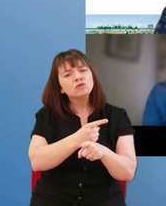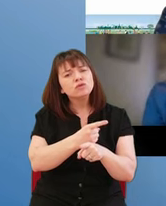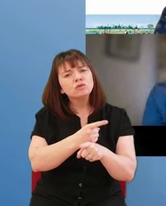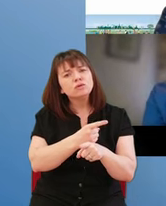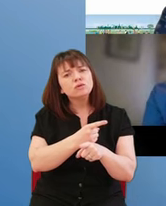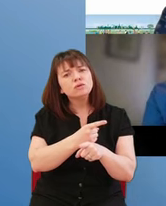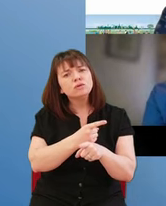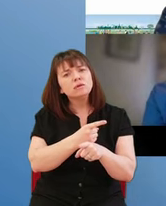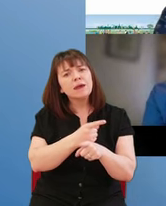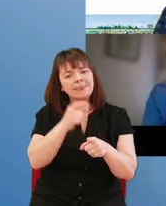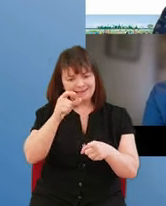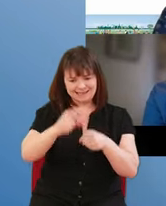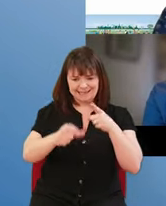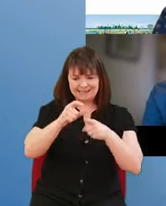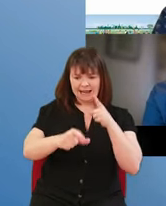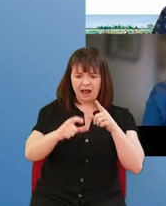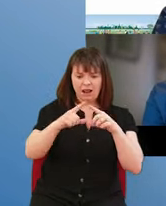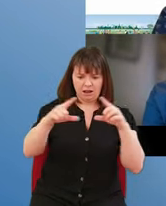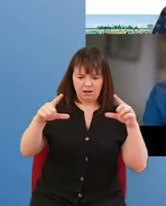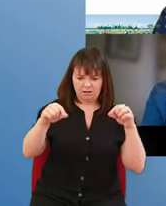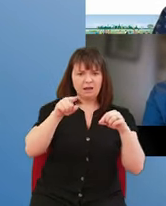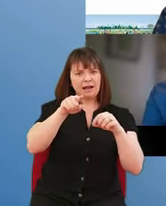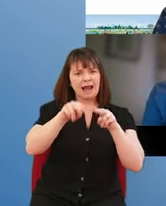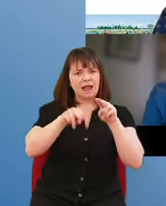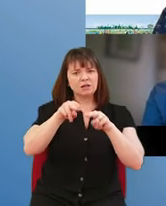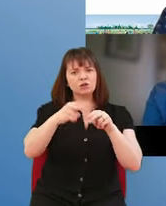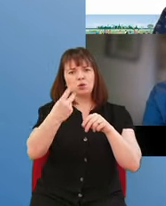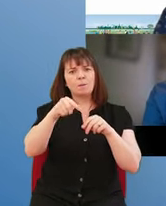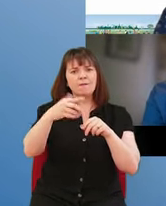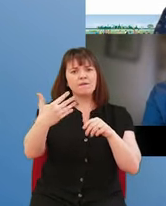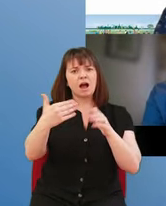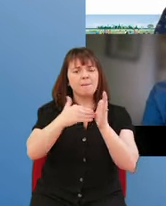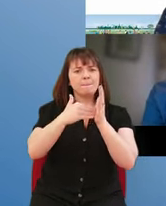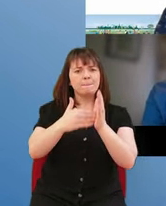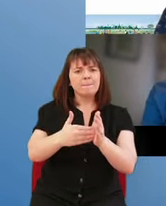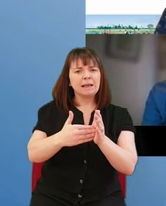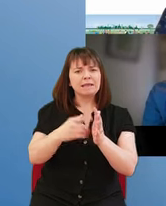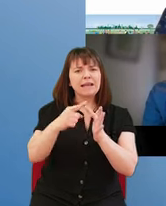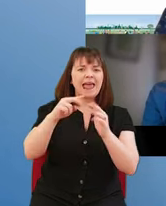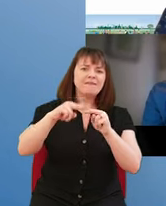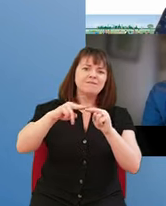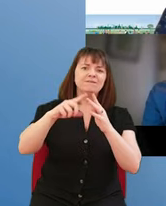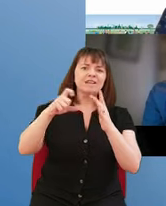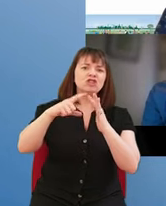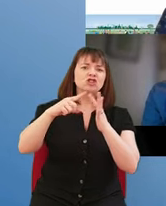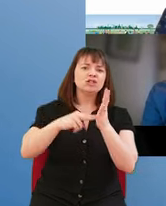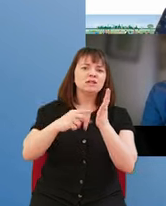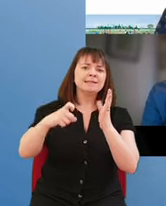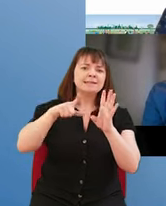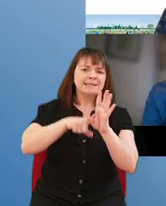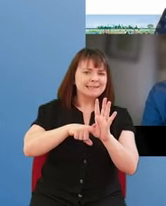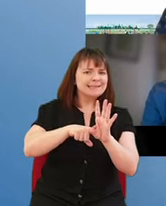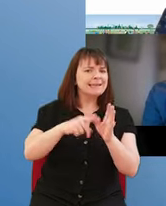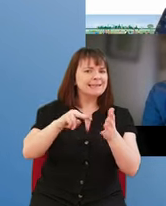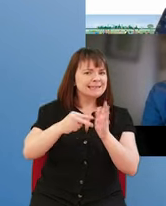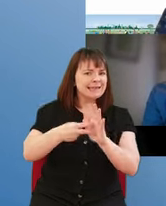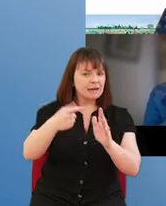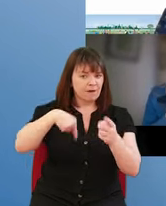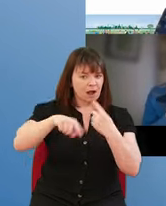the end of the year is not too far from us. Is that still realistic? We are looking to